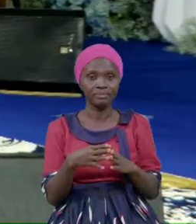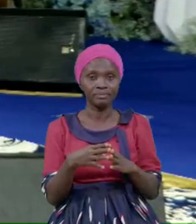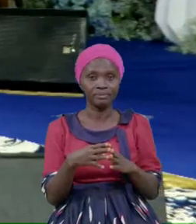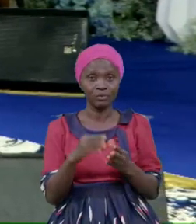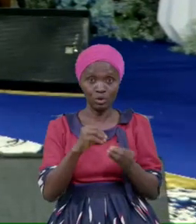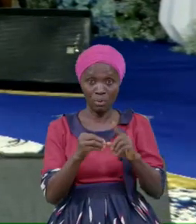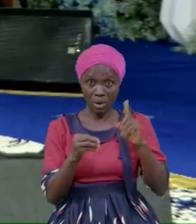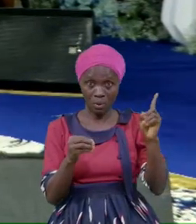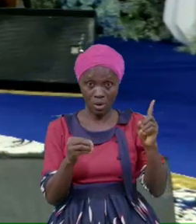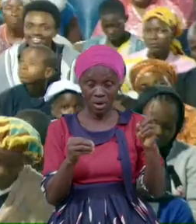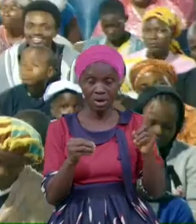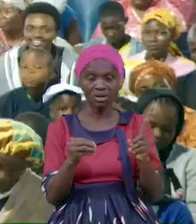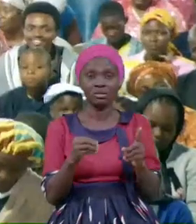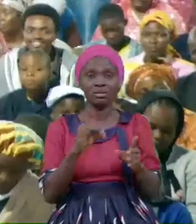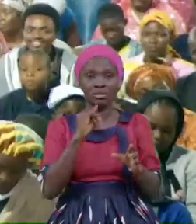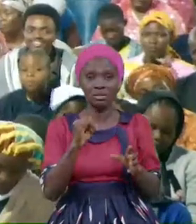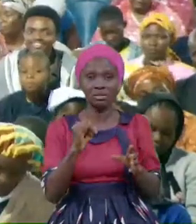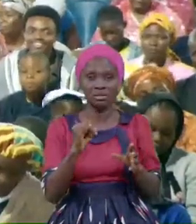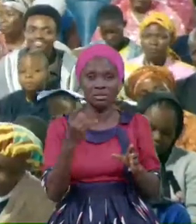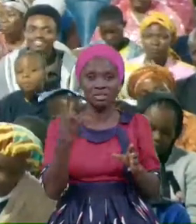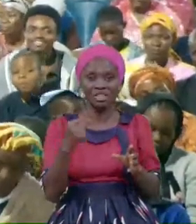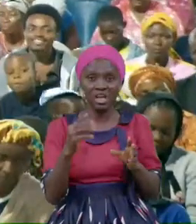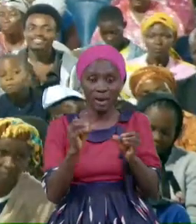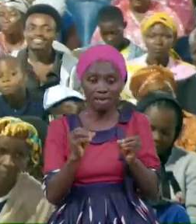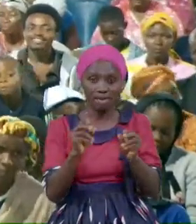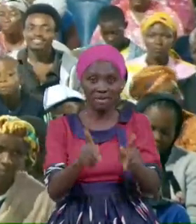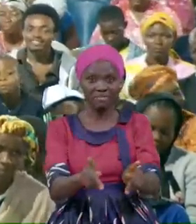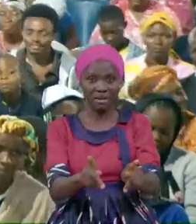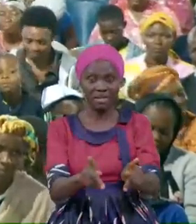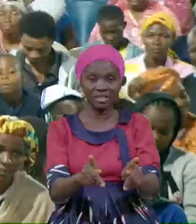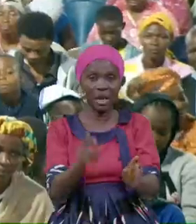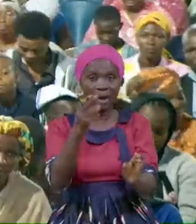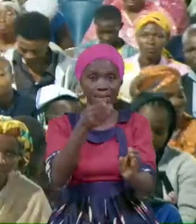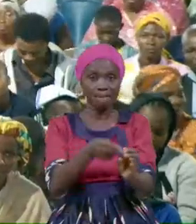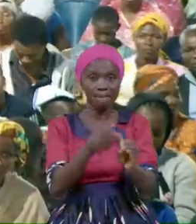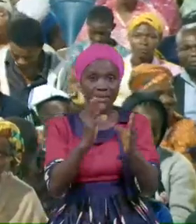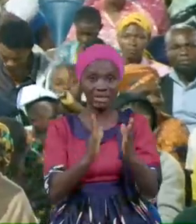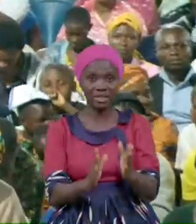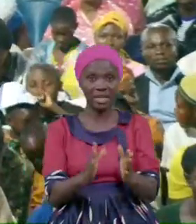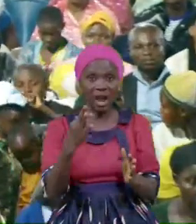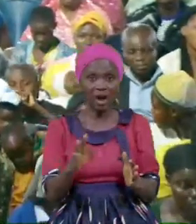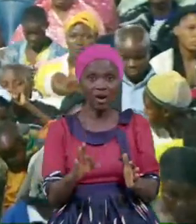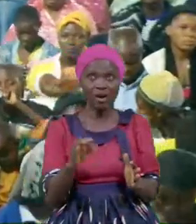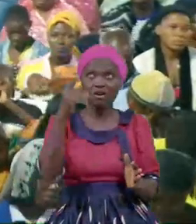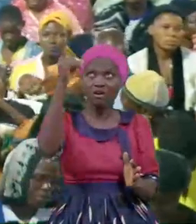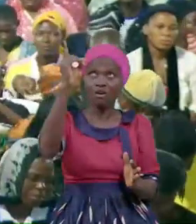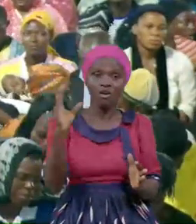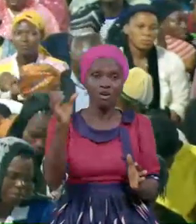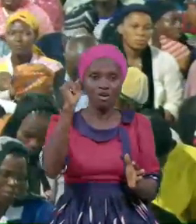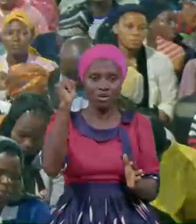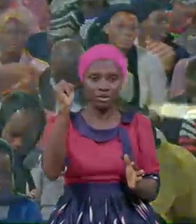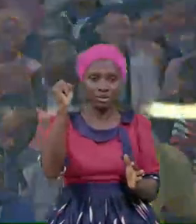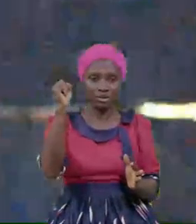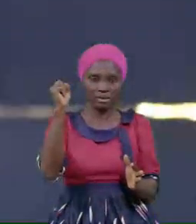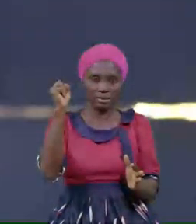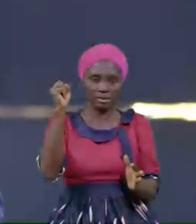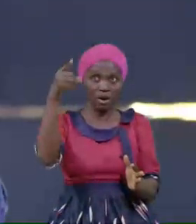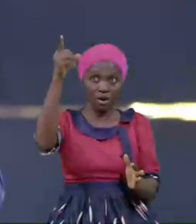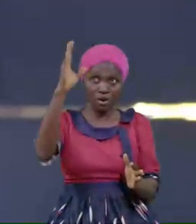privileged partakers of God's grace. I've read Titus chapter 2 verse 11. Let me read